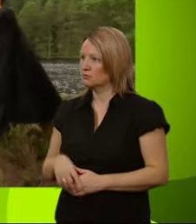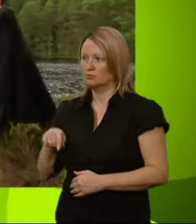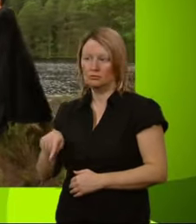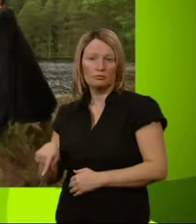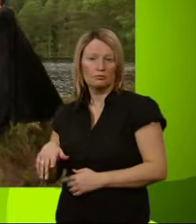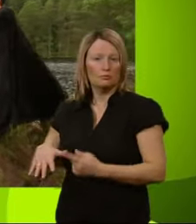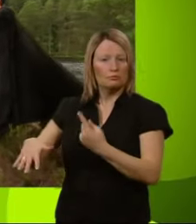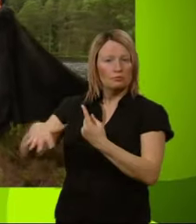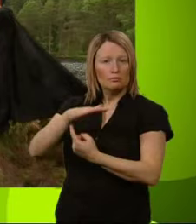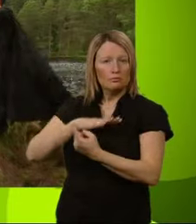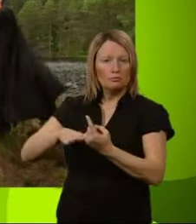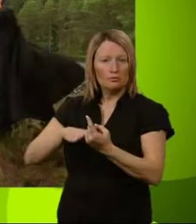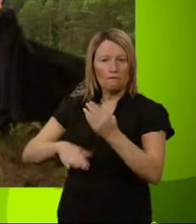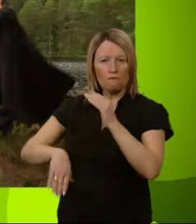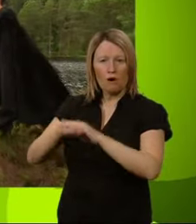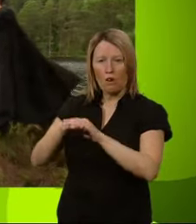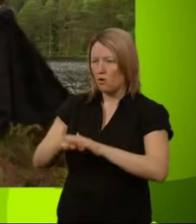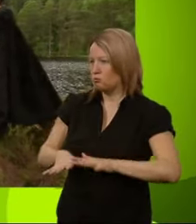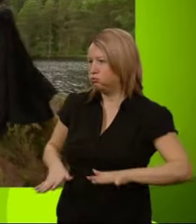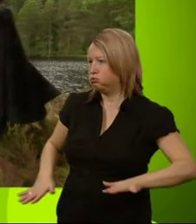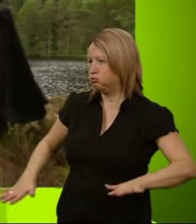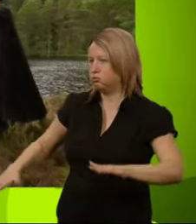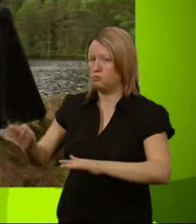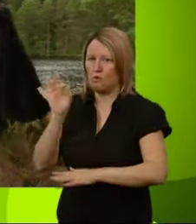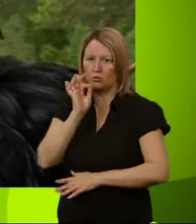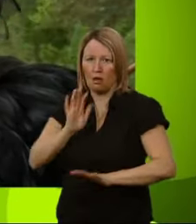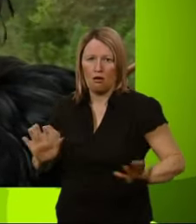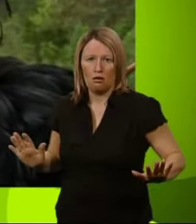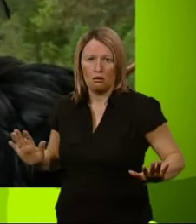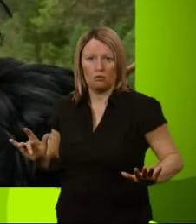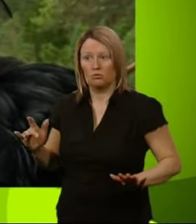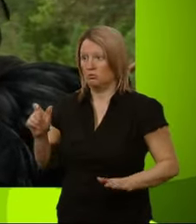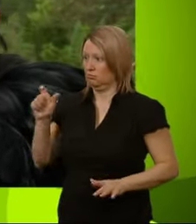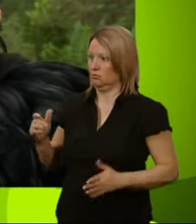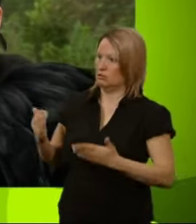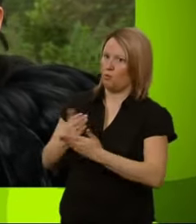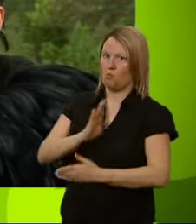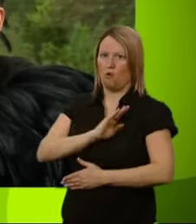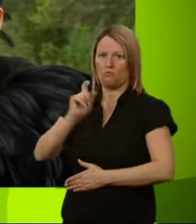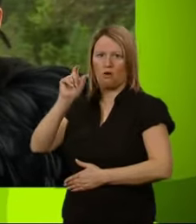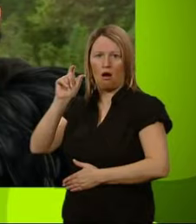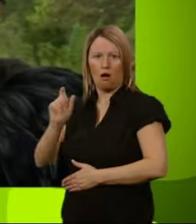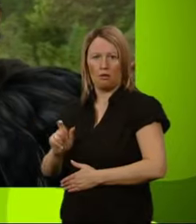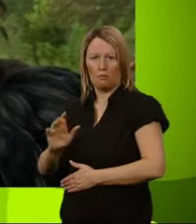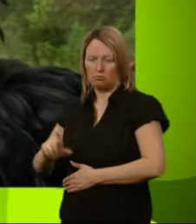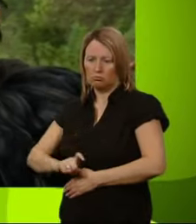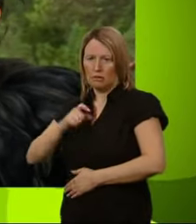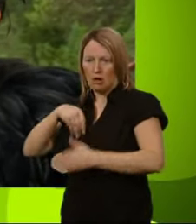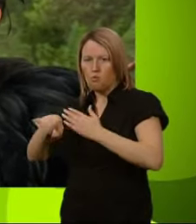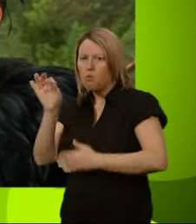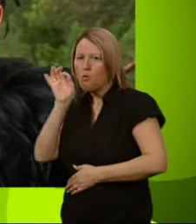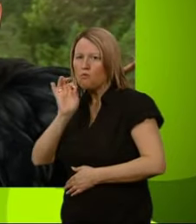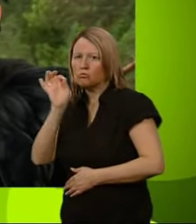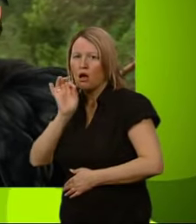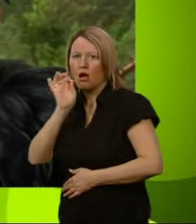This northern landscape is filled with the most callous of terrain. To survive here, a warrior must be as confident in the water as he